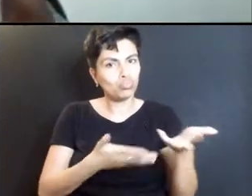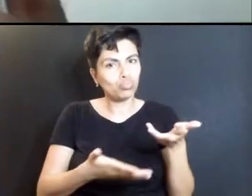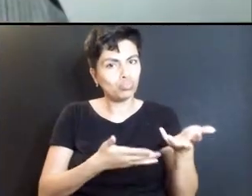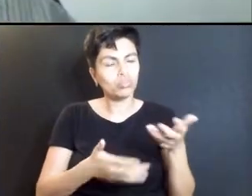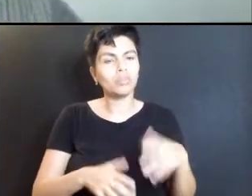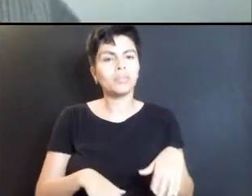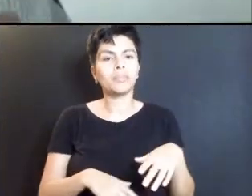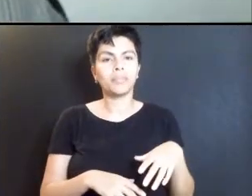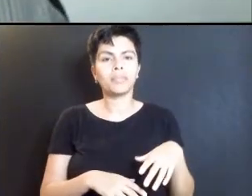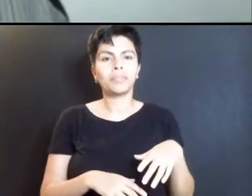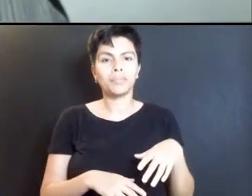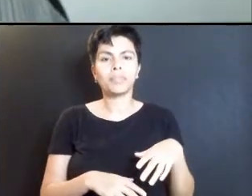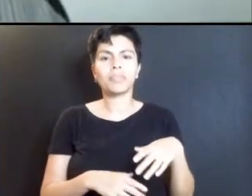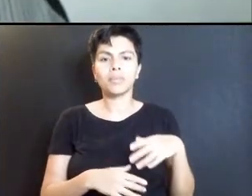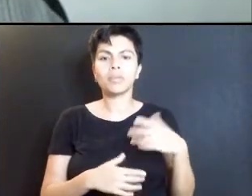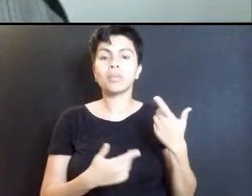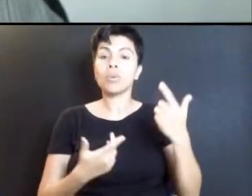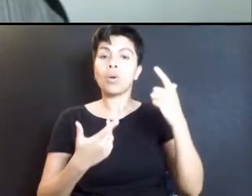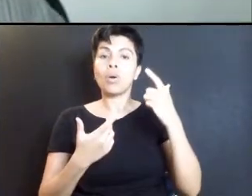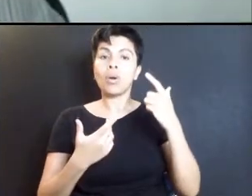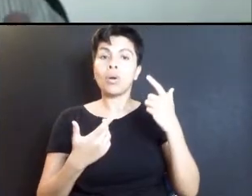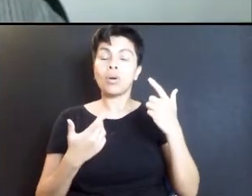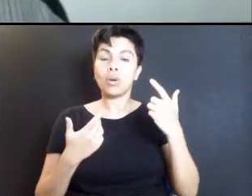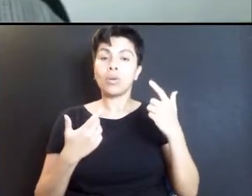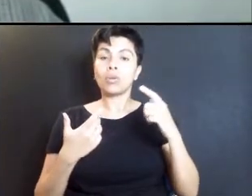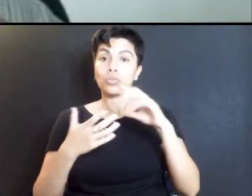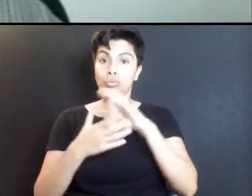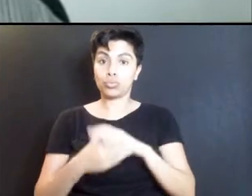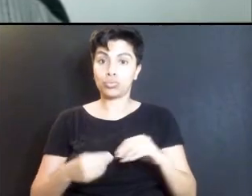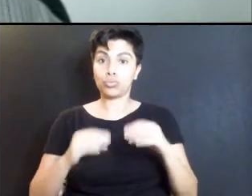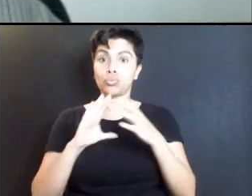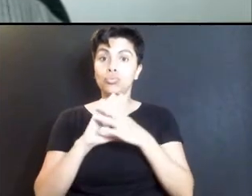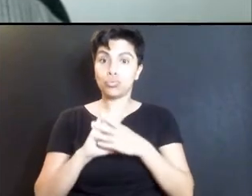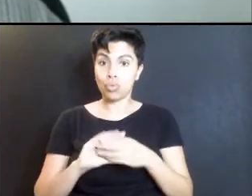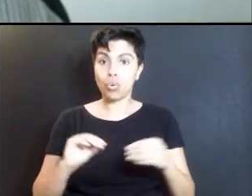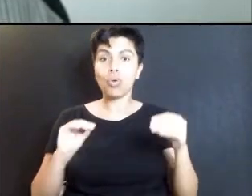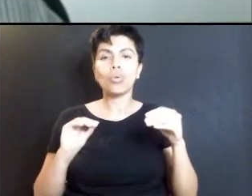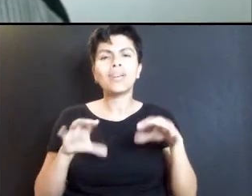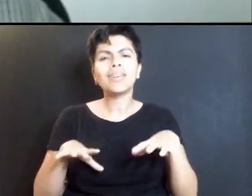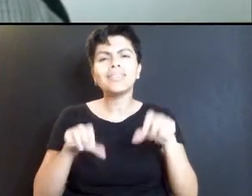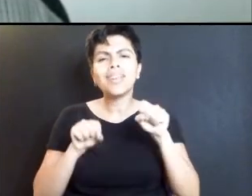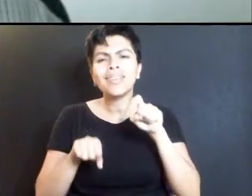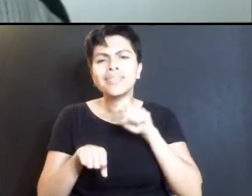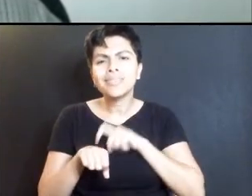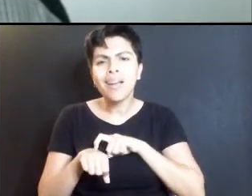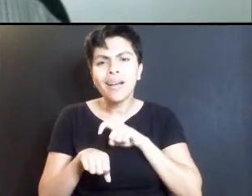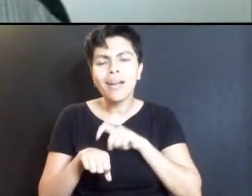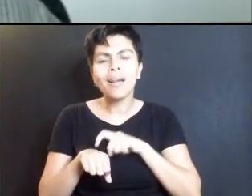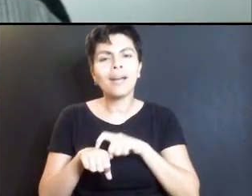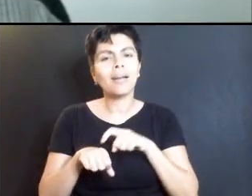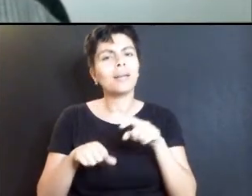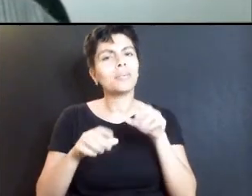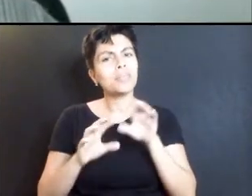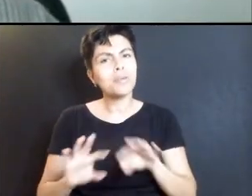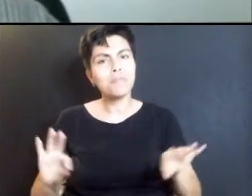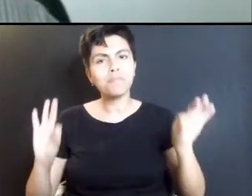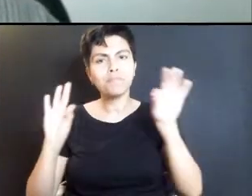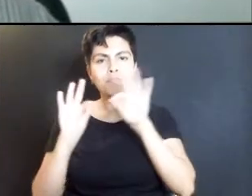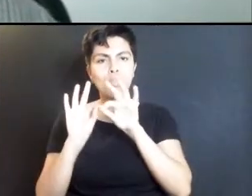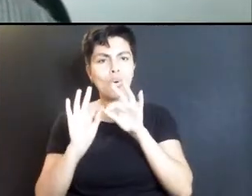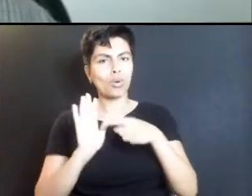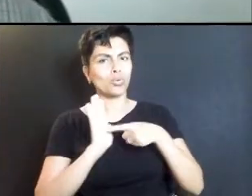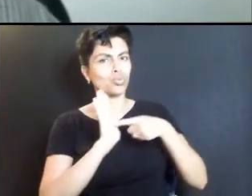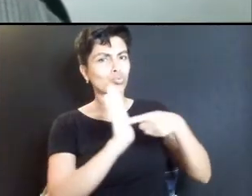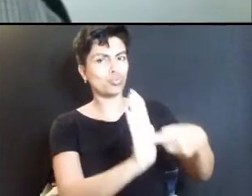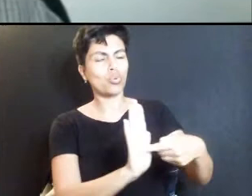Once you're into reading the story, take your time. It's important to convey the richness of